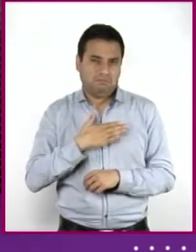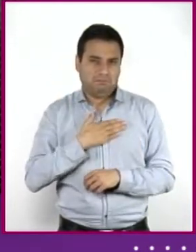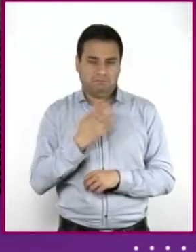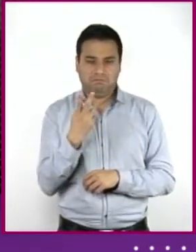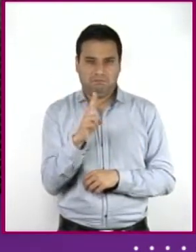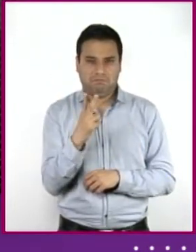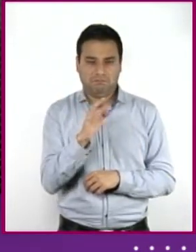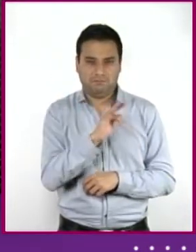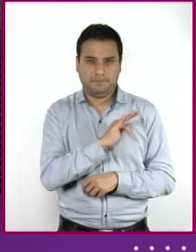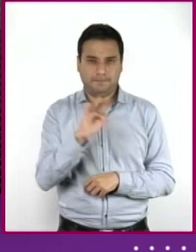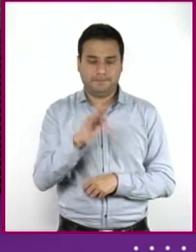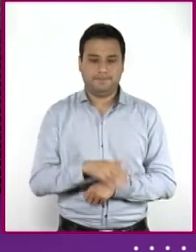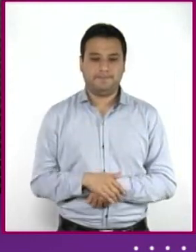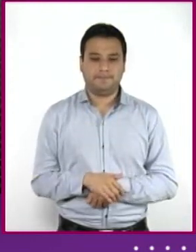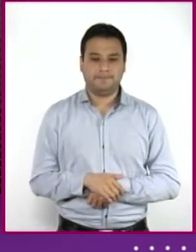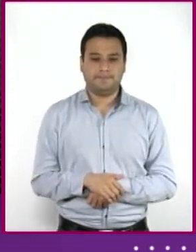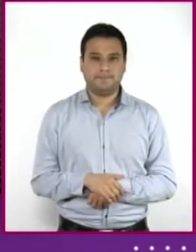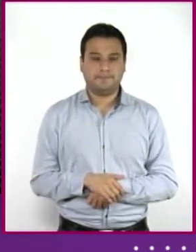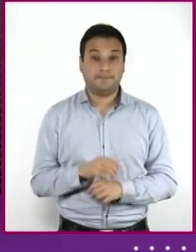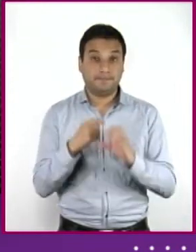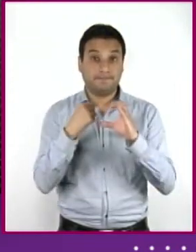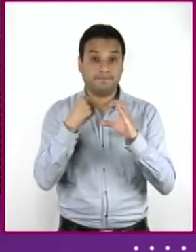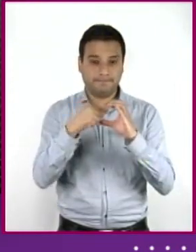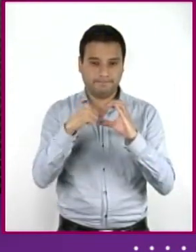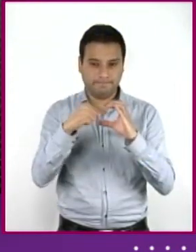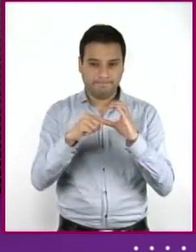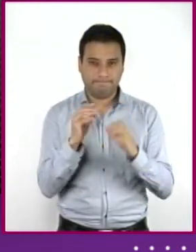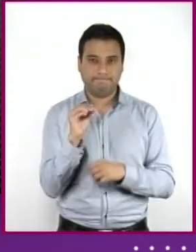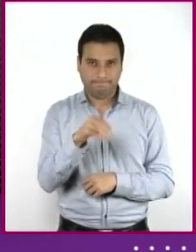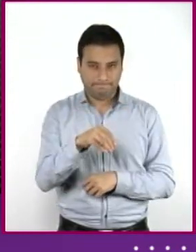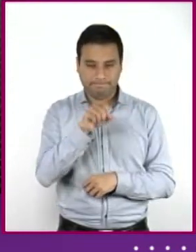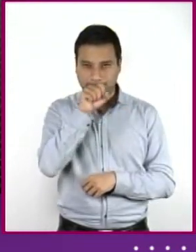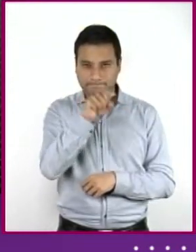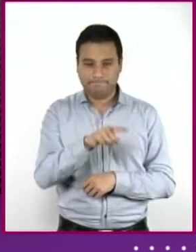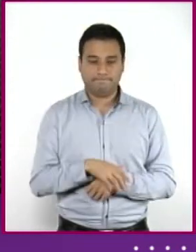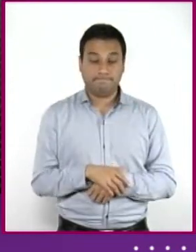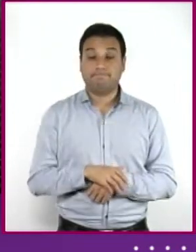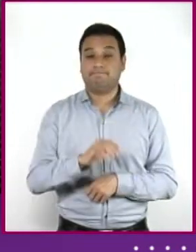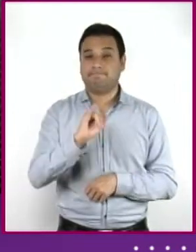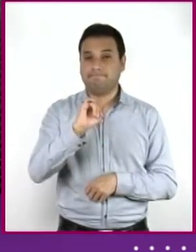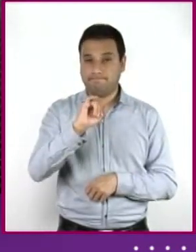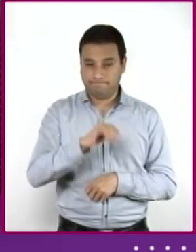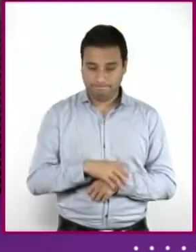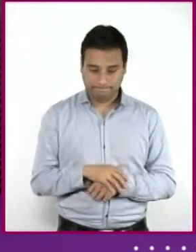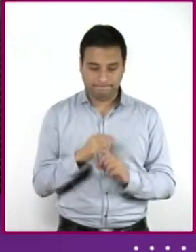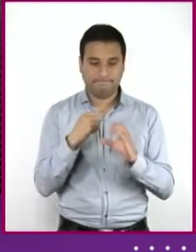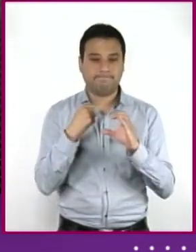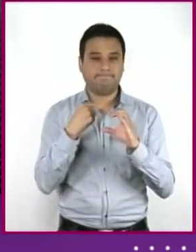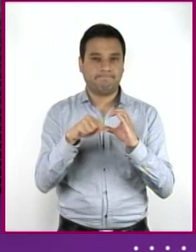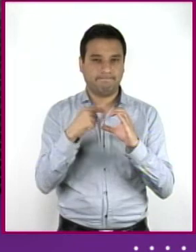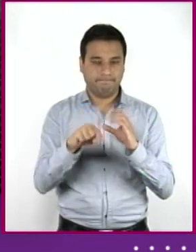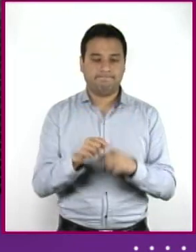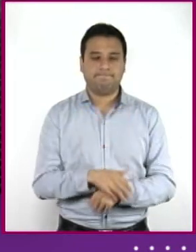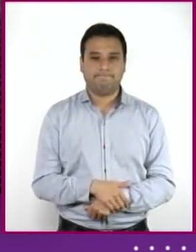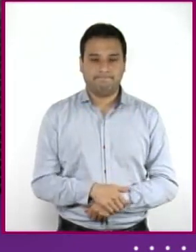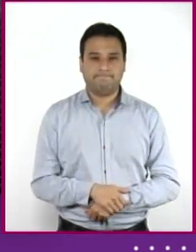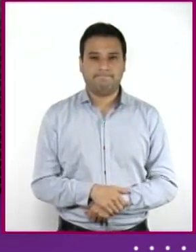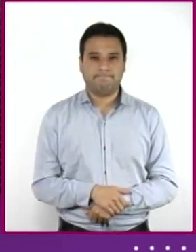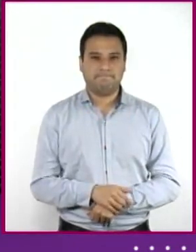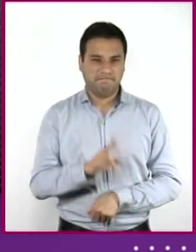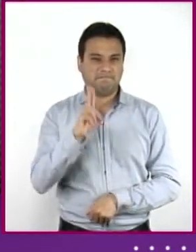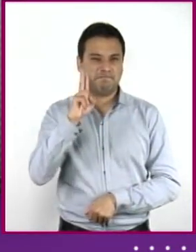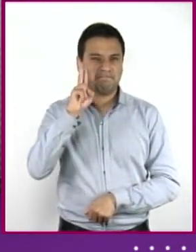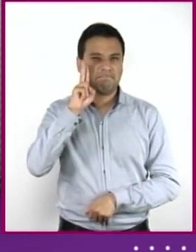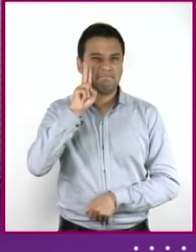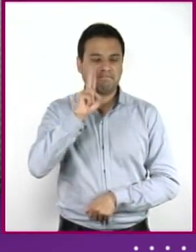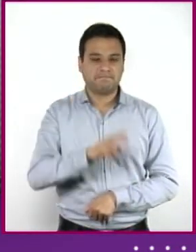phone. And don't forget the email address. Right, the email address. Let's see.